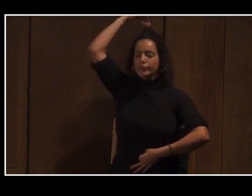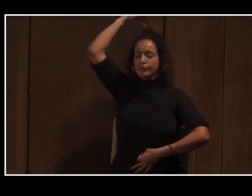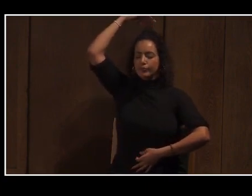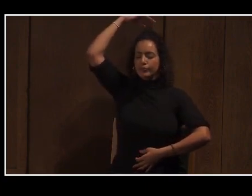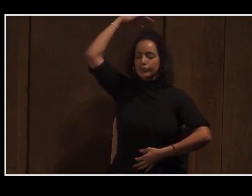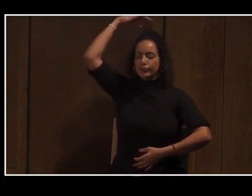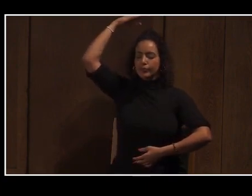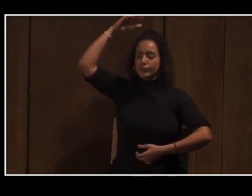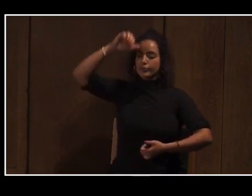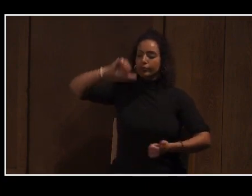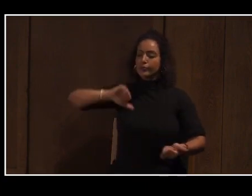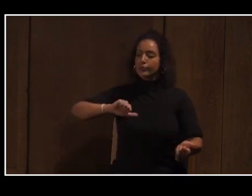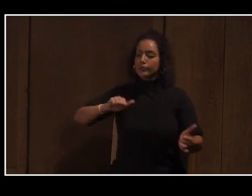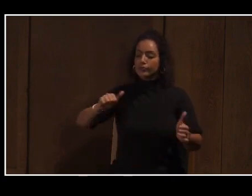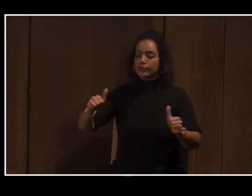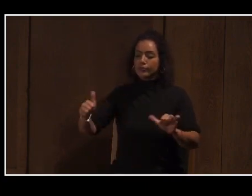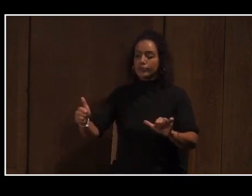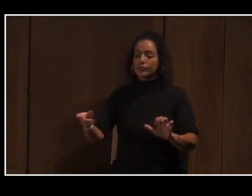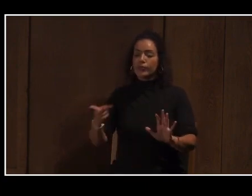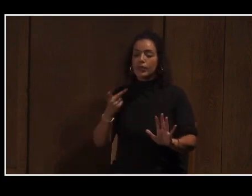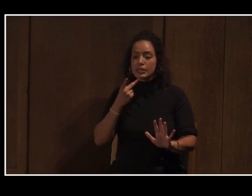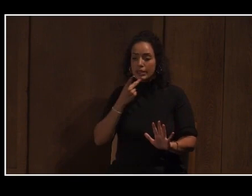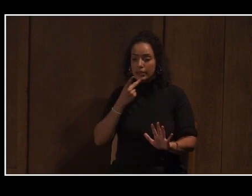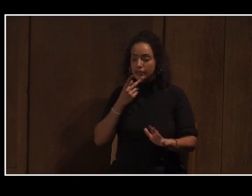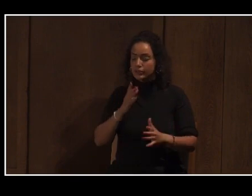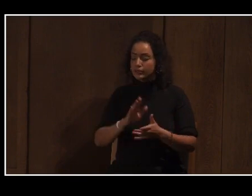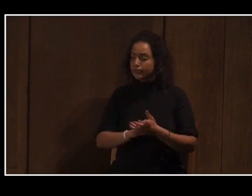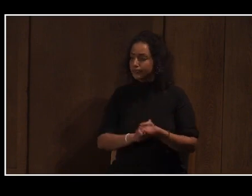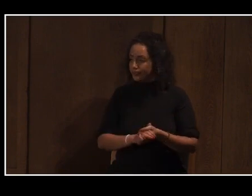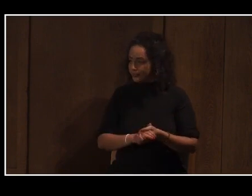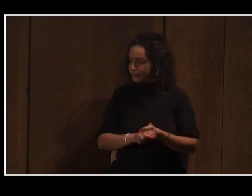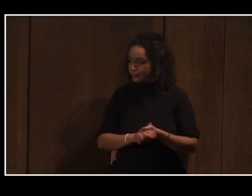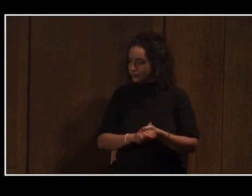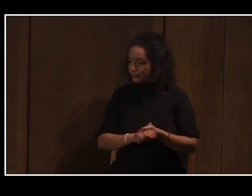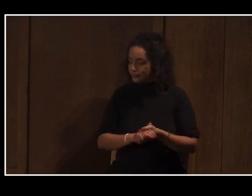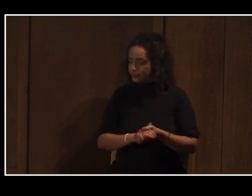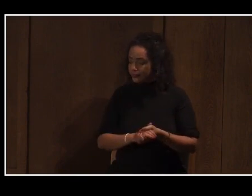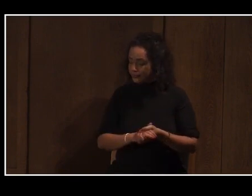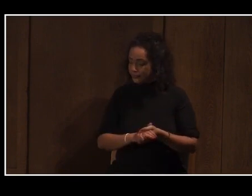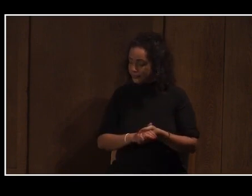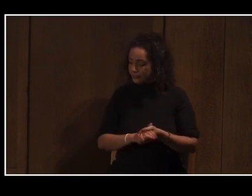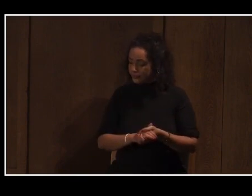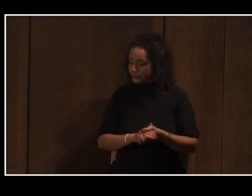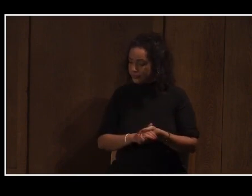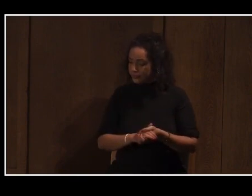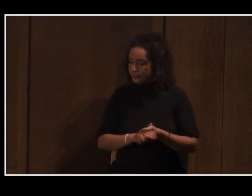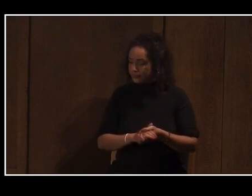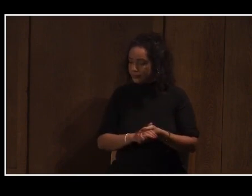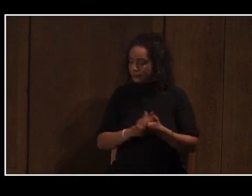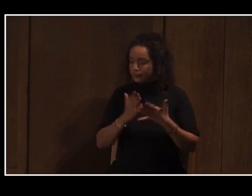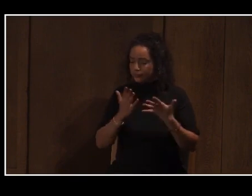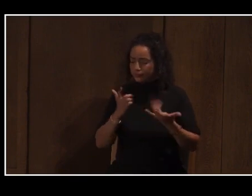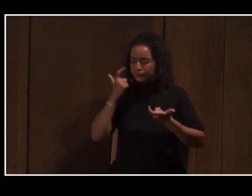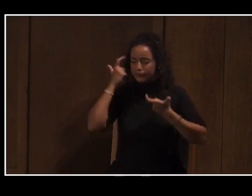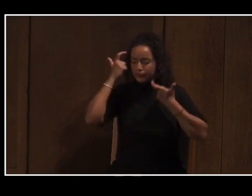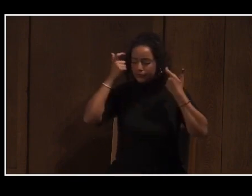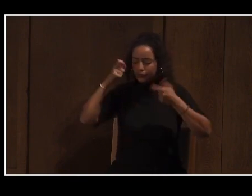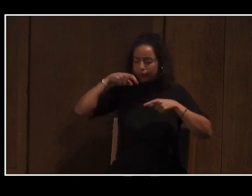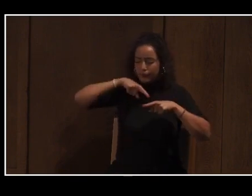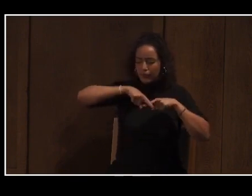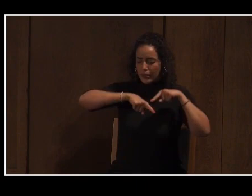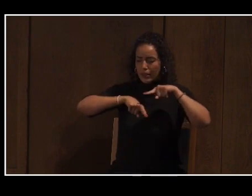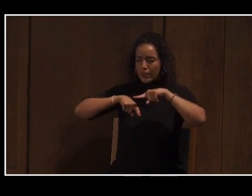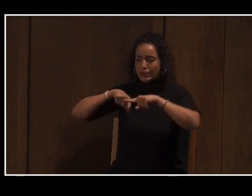And the second principle that we're going to center and balance in is interdependence. And